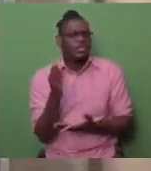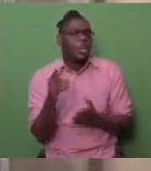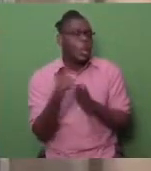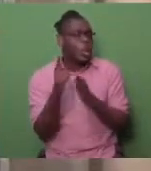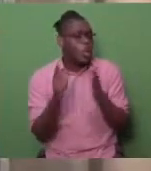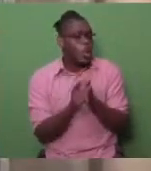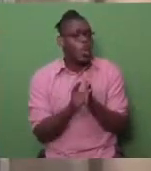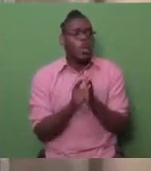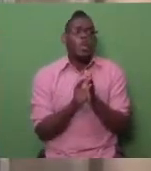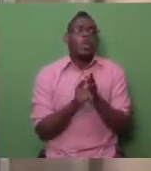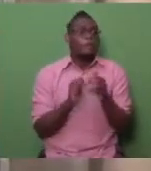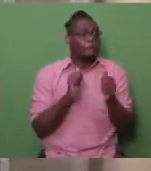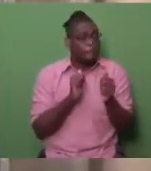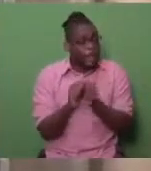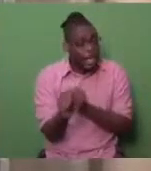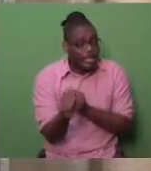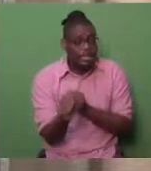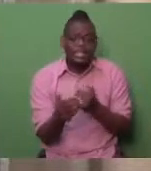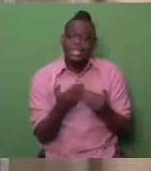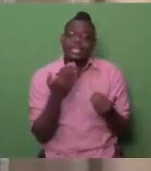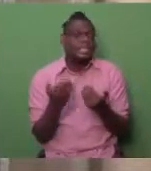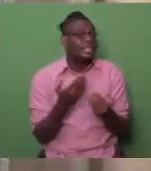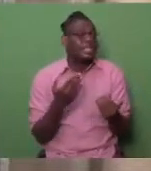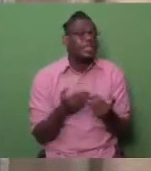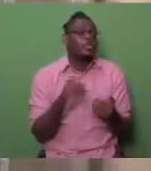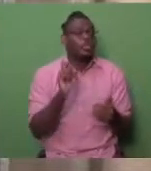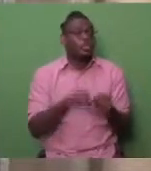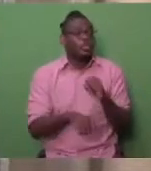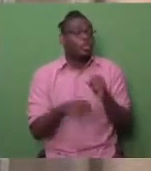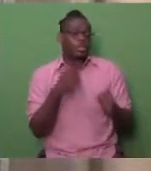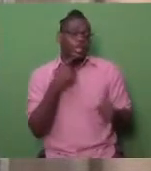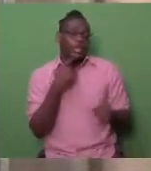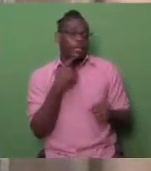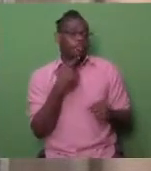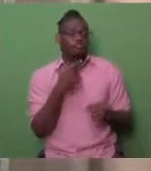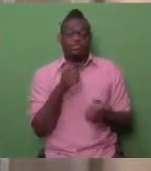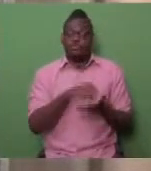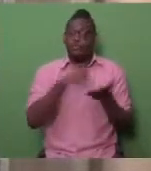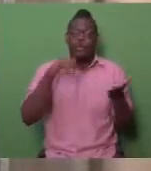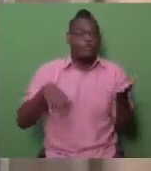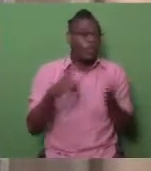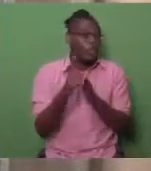it will be struck down, I tell you. The embattled AG and this cabinet,